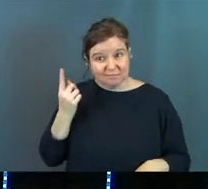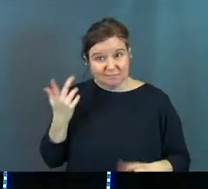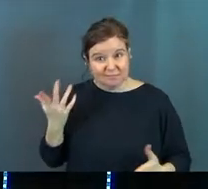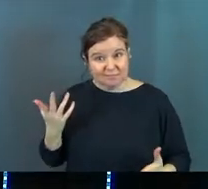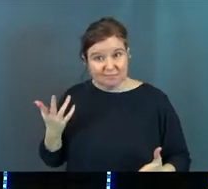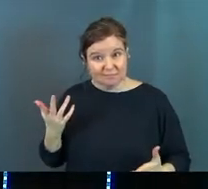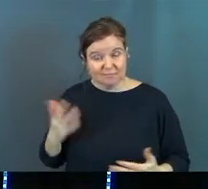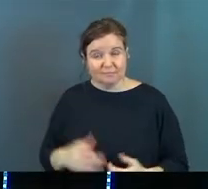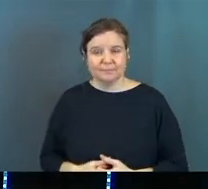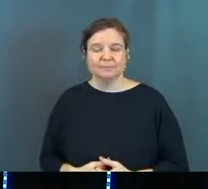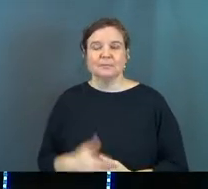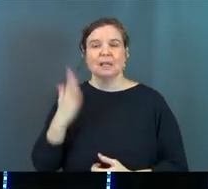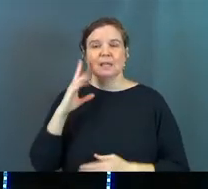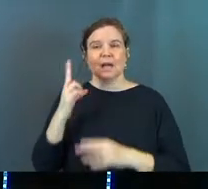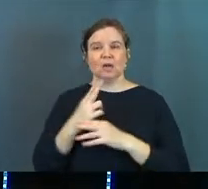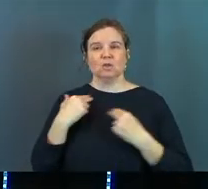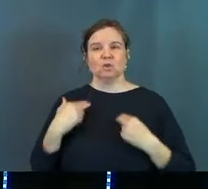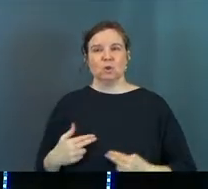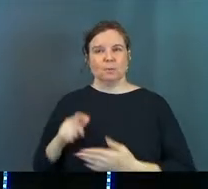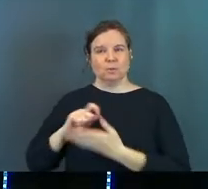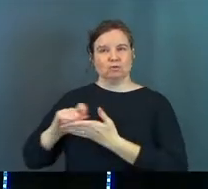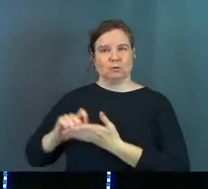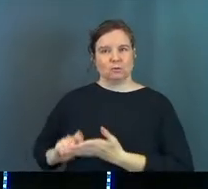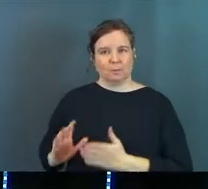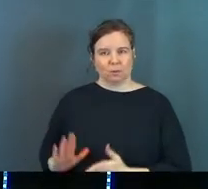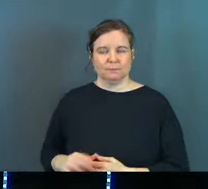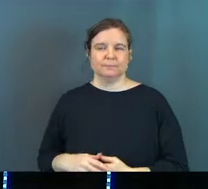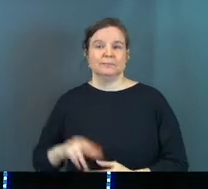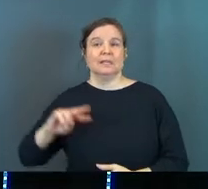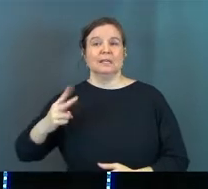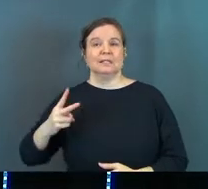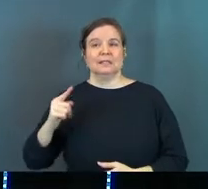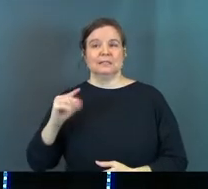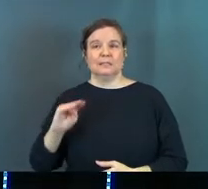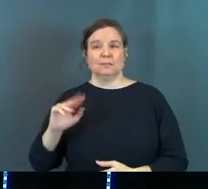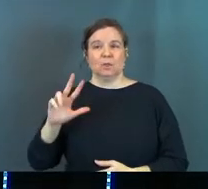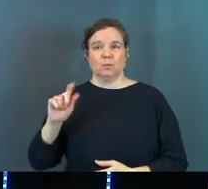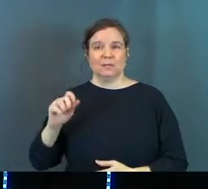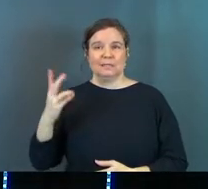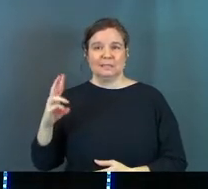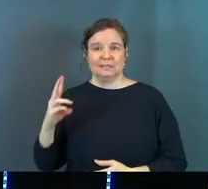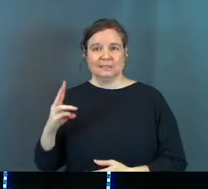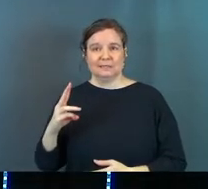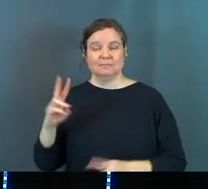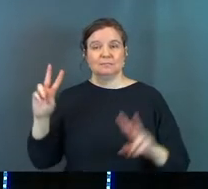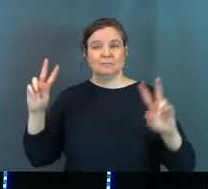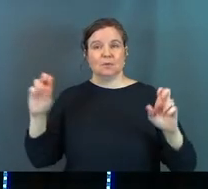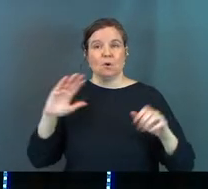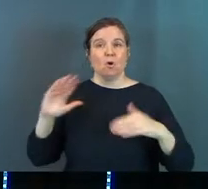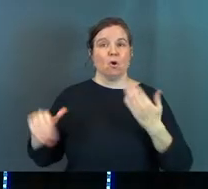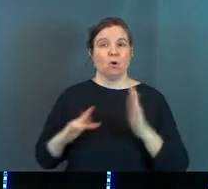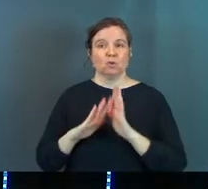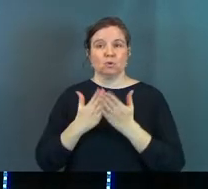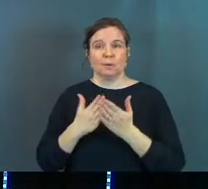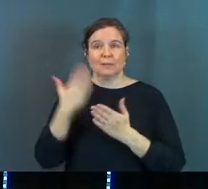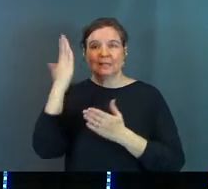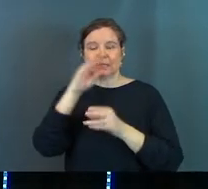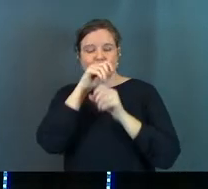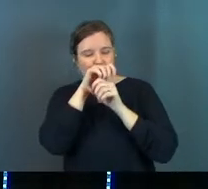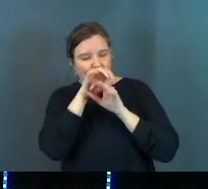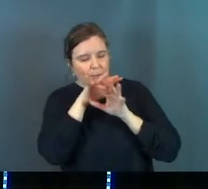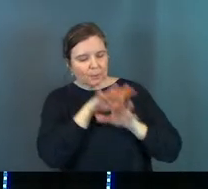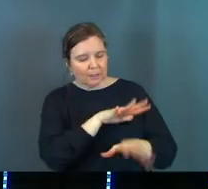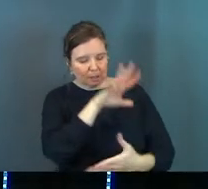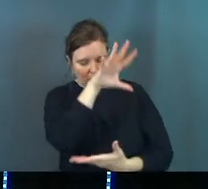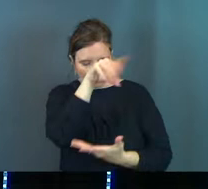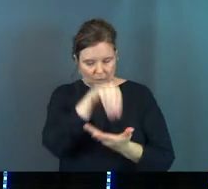today? God used human transcribers. 2 Timothy 3:16 says, all scripture is God-breathed. I